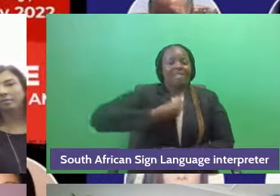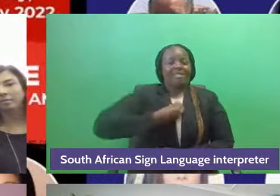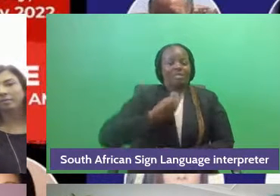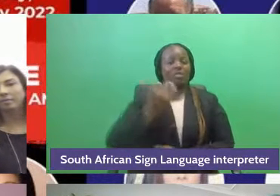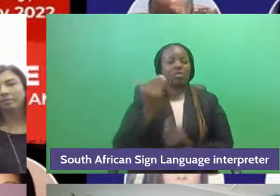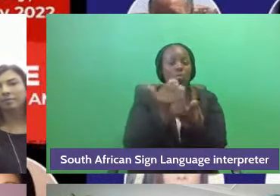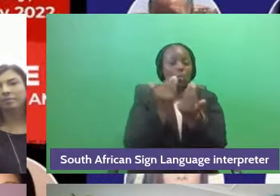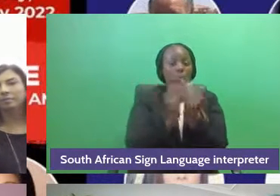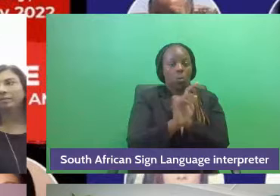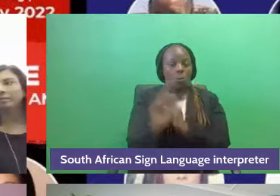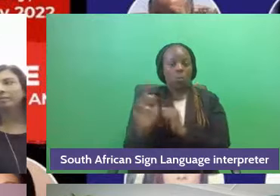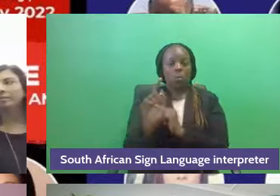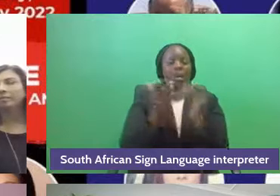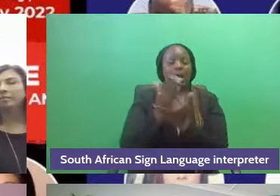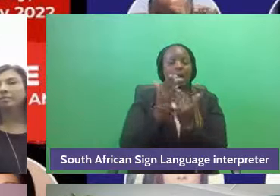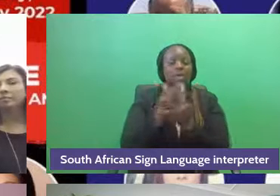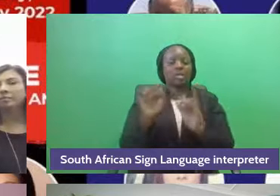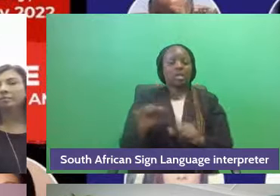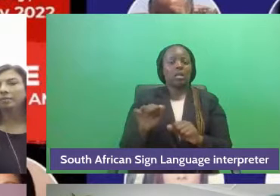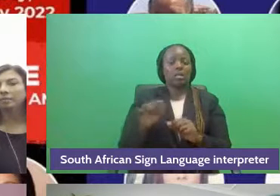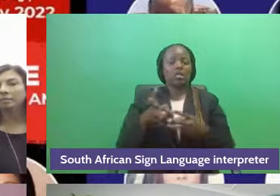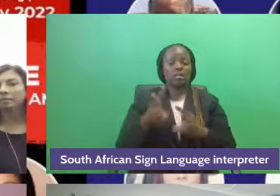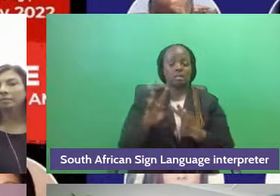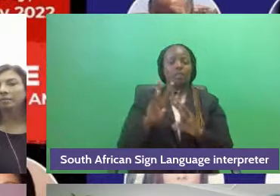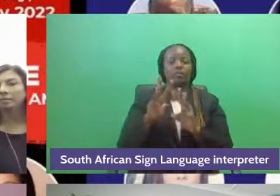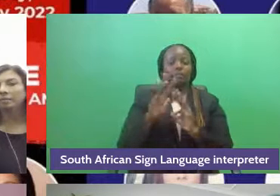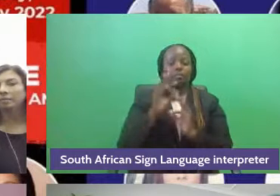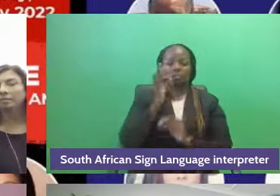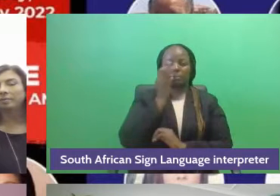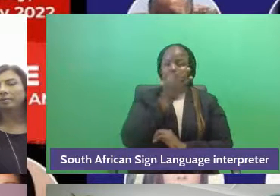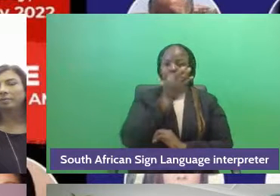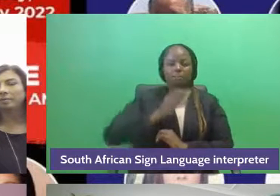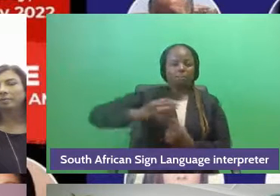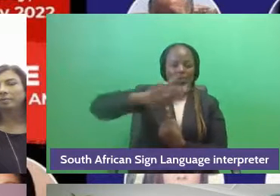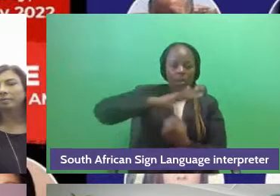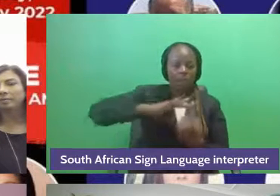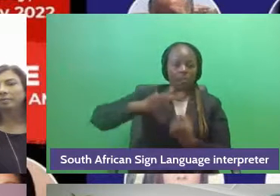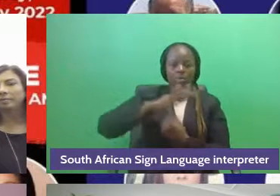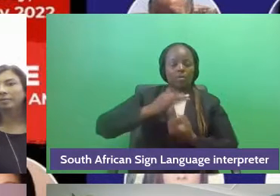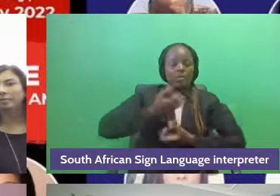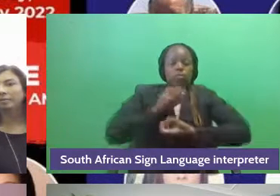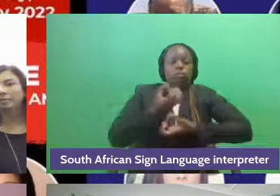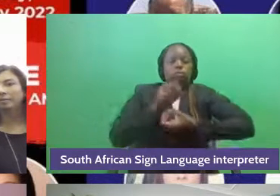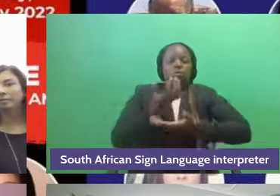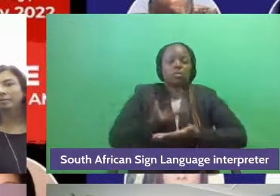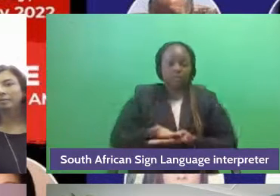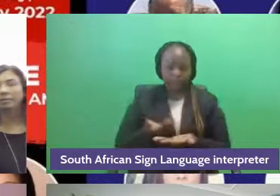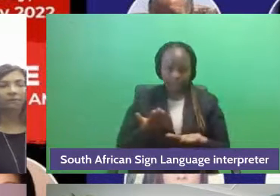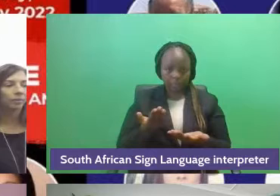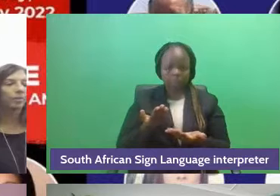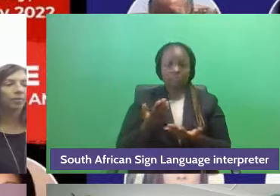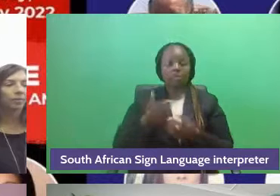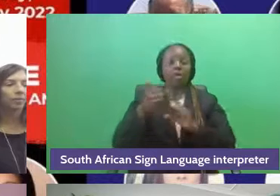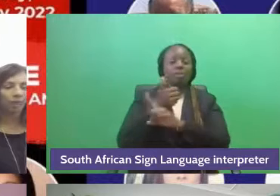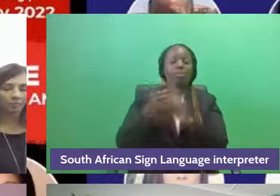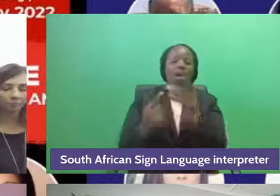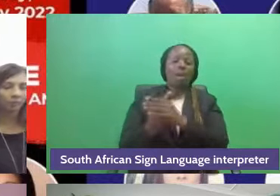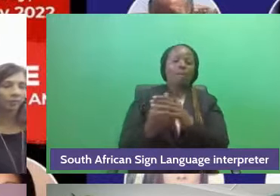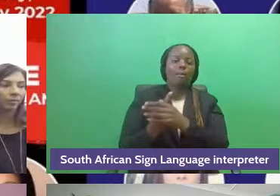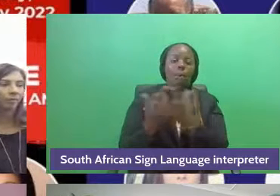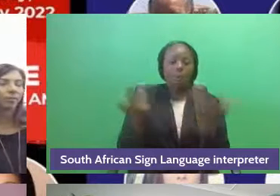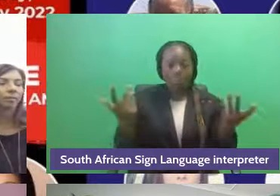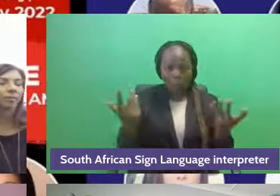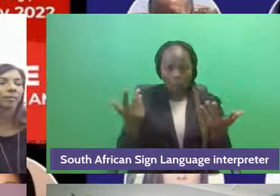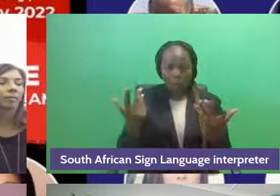have access in a confidential environment to actually talk about any form of abuse that they've experienced, or if